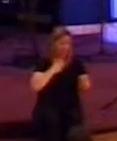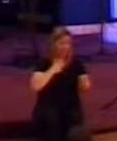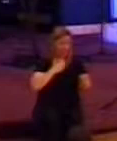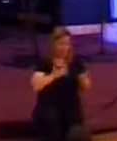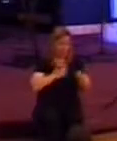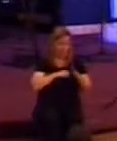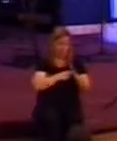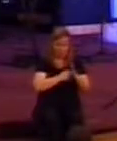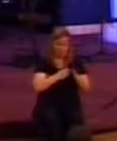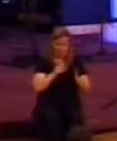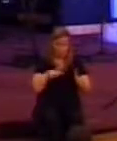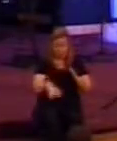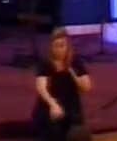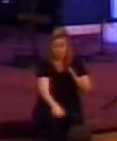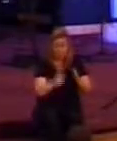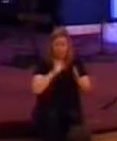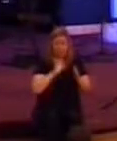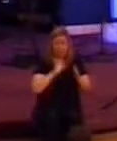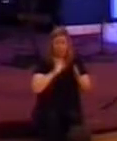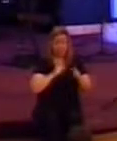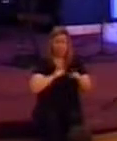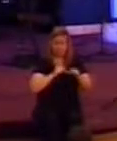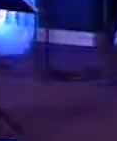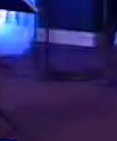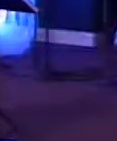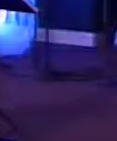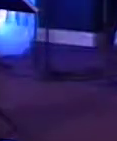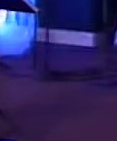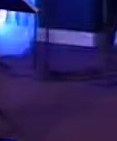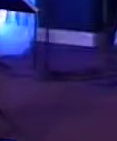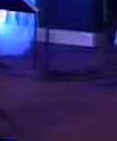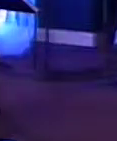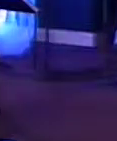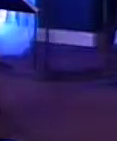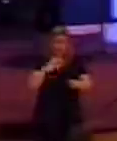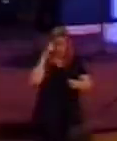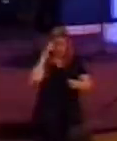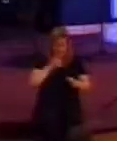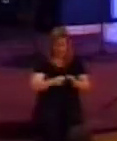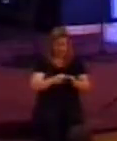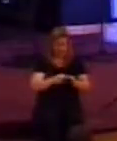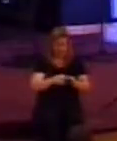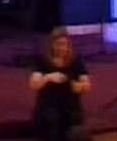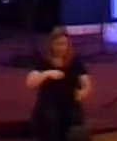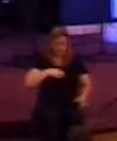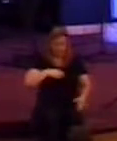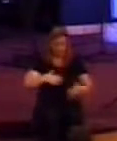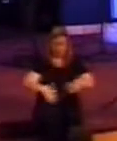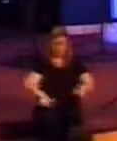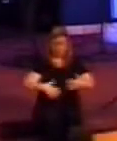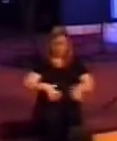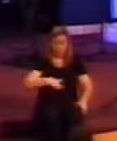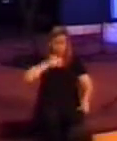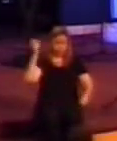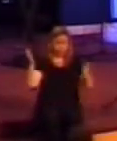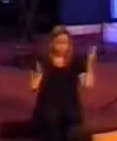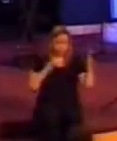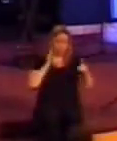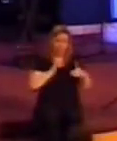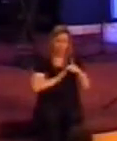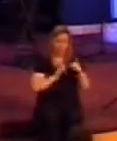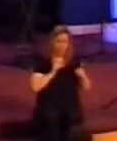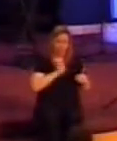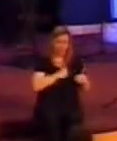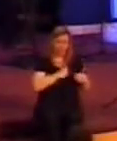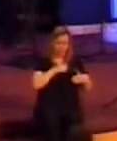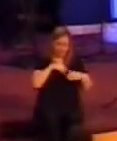or not I wanted to get my keys and go on with my life. And so I had to make a decision to strip off my clothes, completely humiliating, get